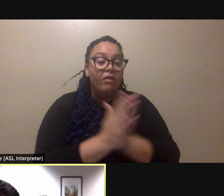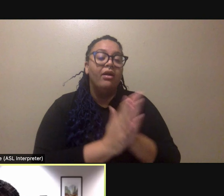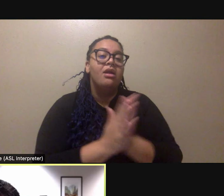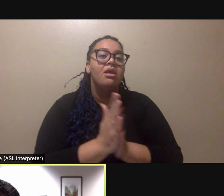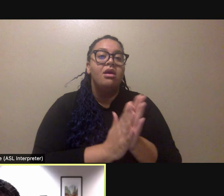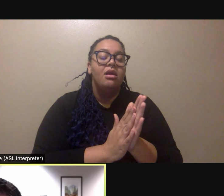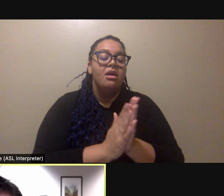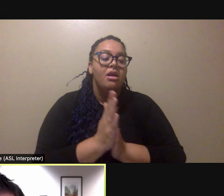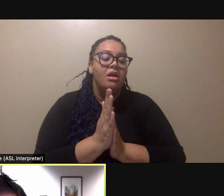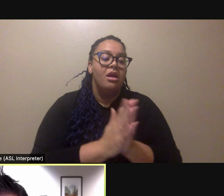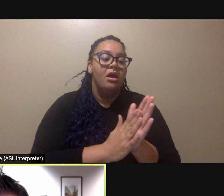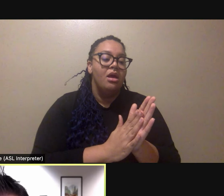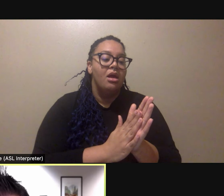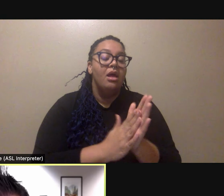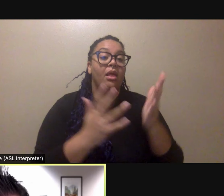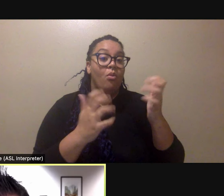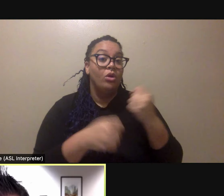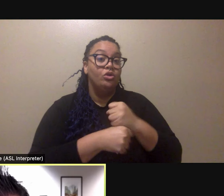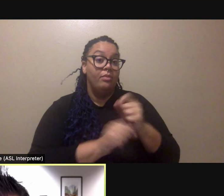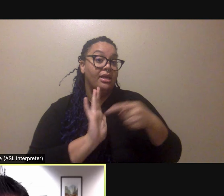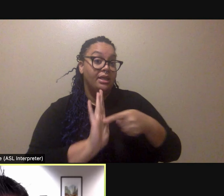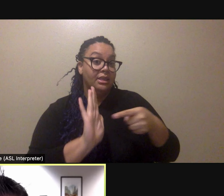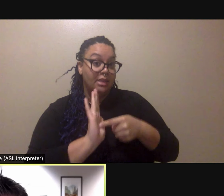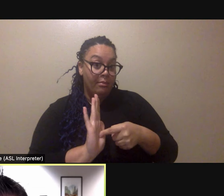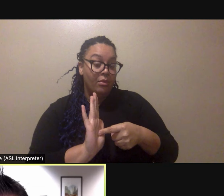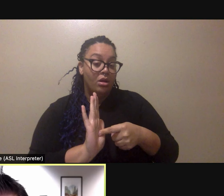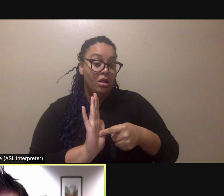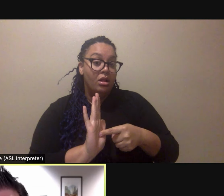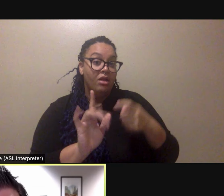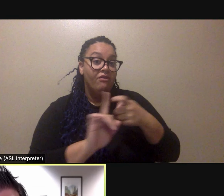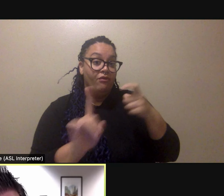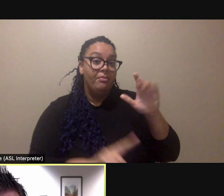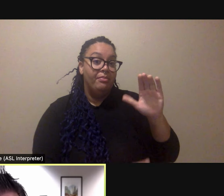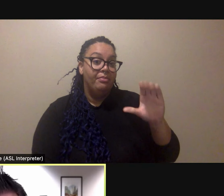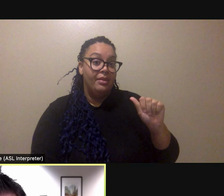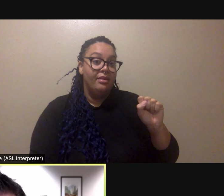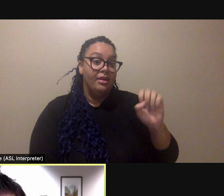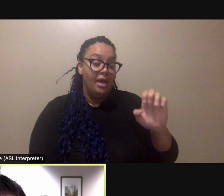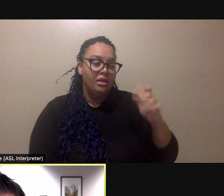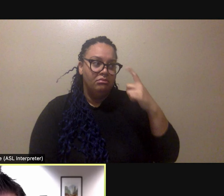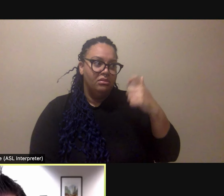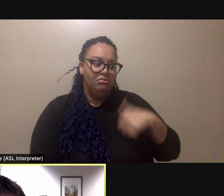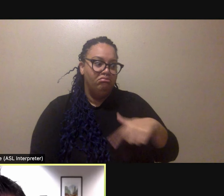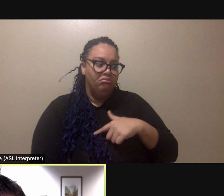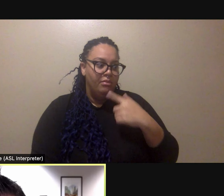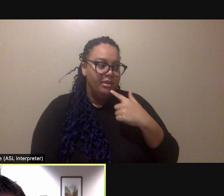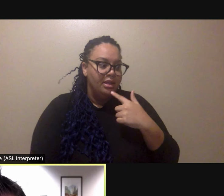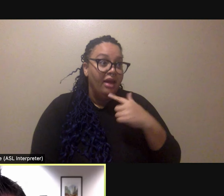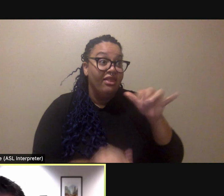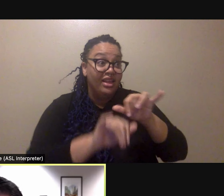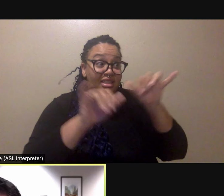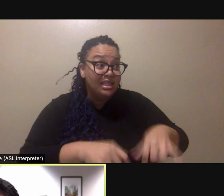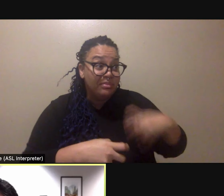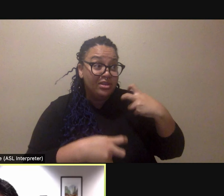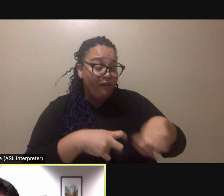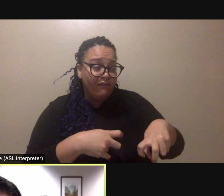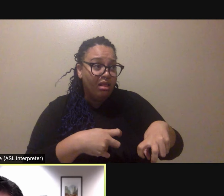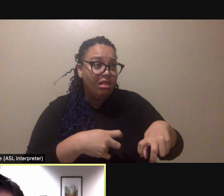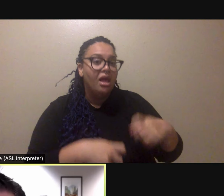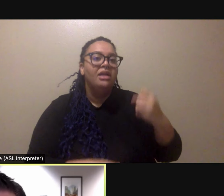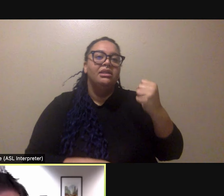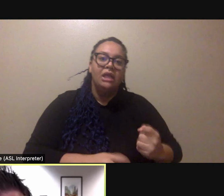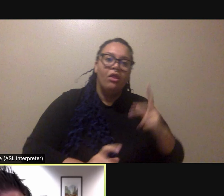And they wanted to make an example out of this case, because they were like, this is exactly what we've been saying. The system's brutal. The Southerners have been saying